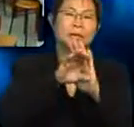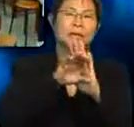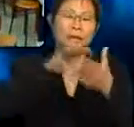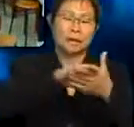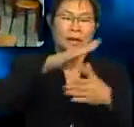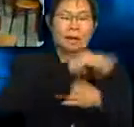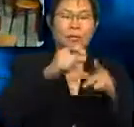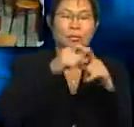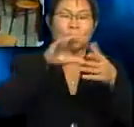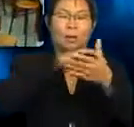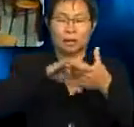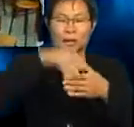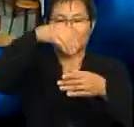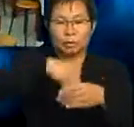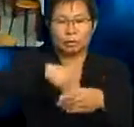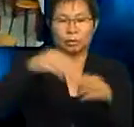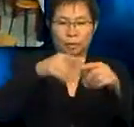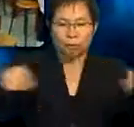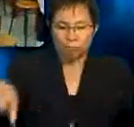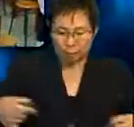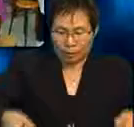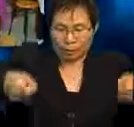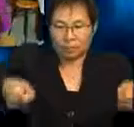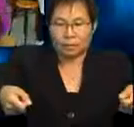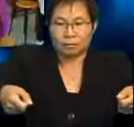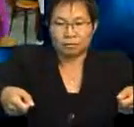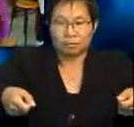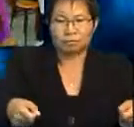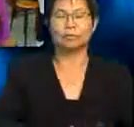cards into the basket? Put back.